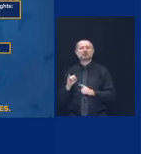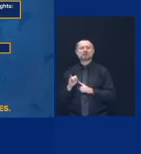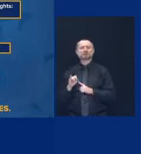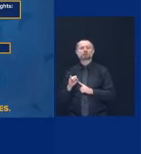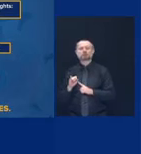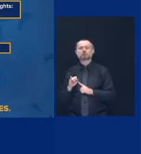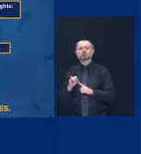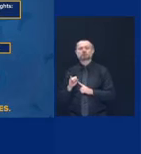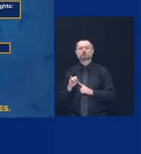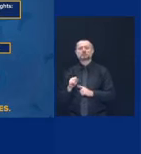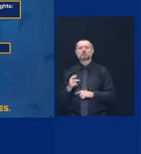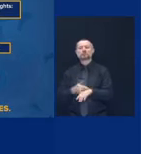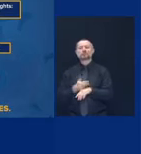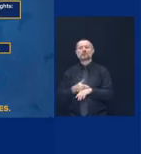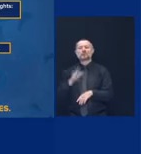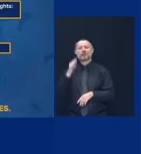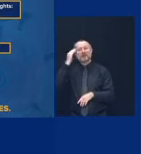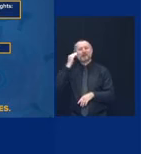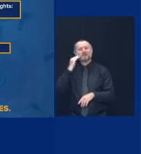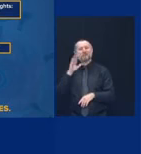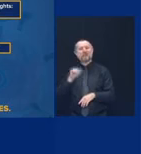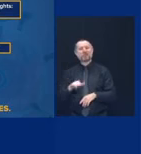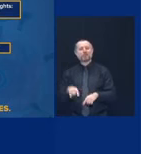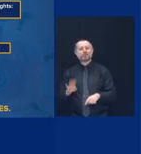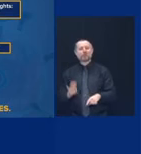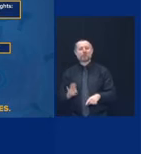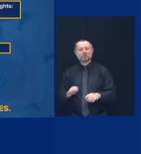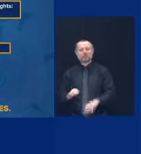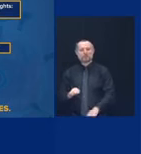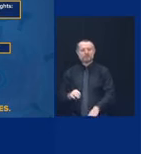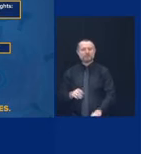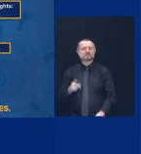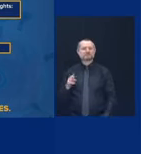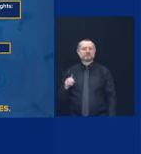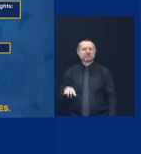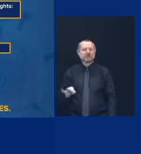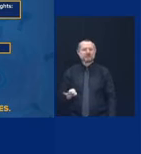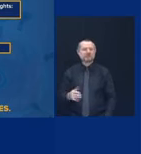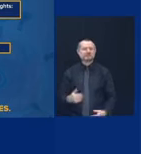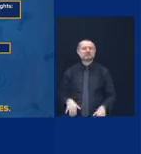Sheepshead Bay, 2.9. Bensonhurst, 3.2.